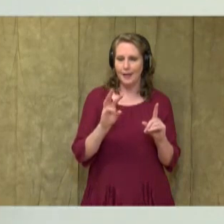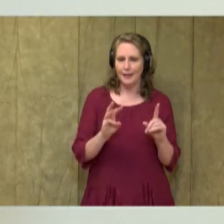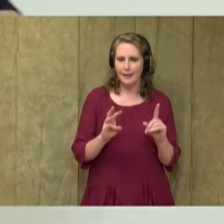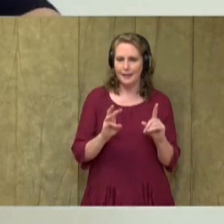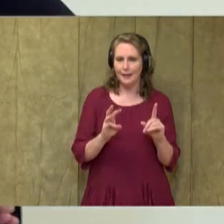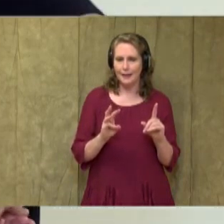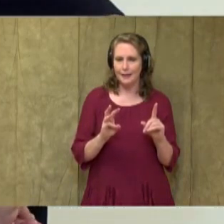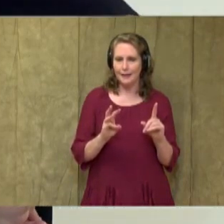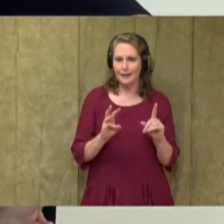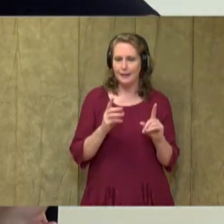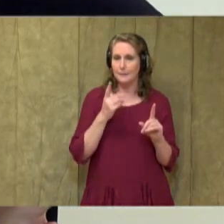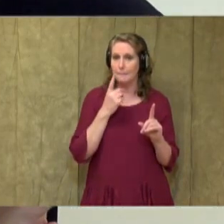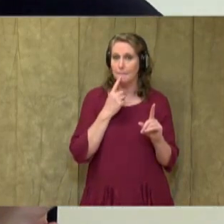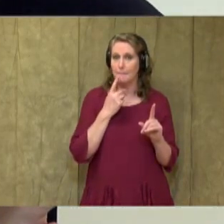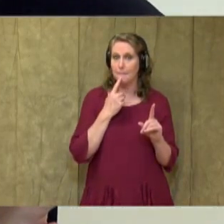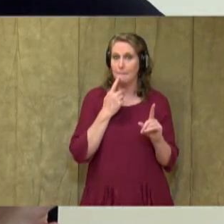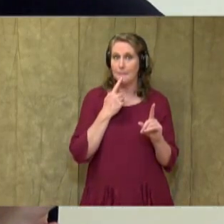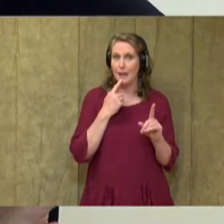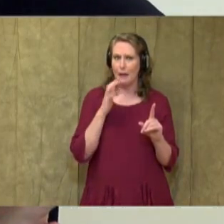596.